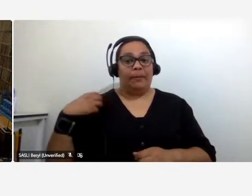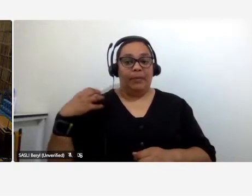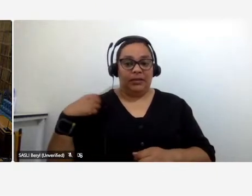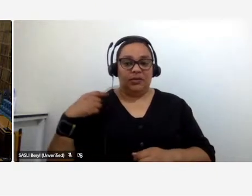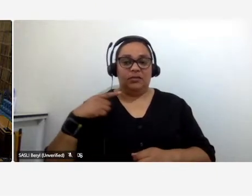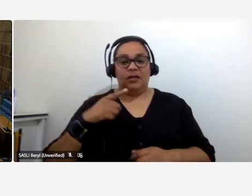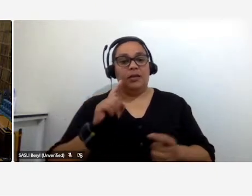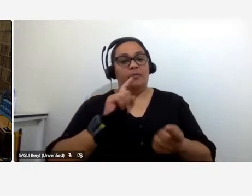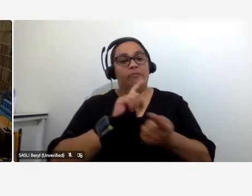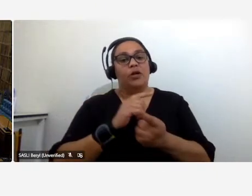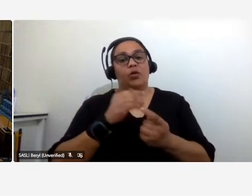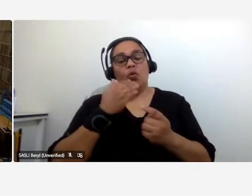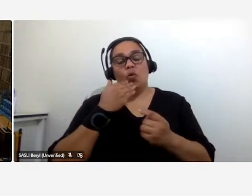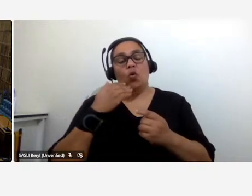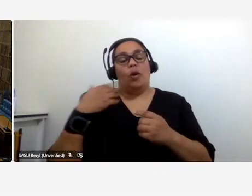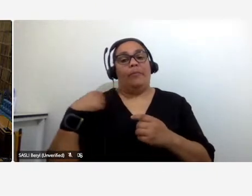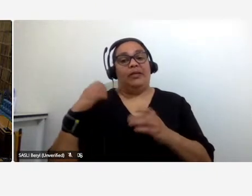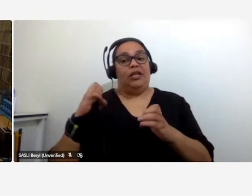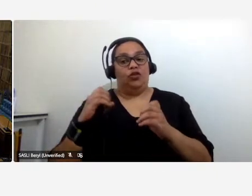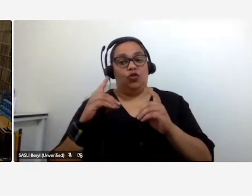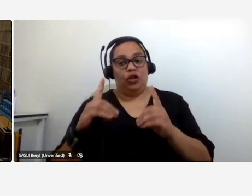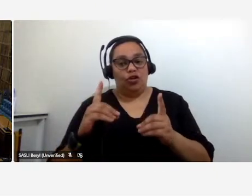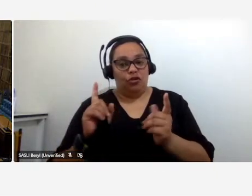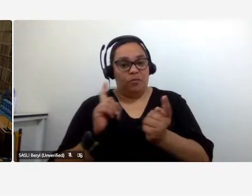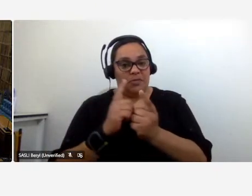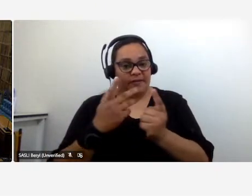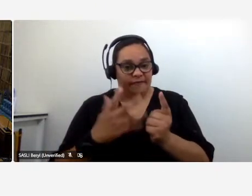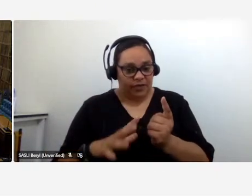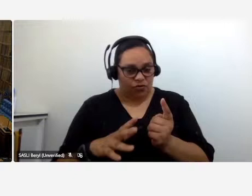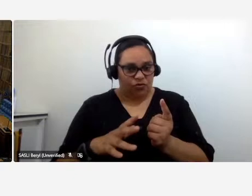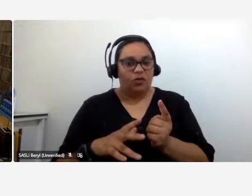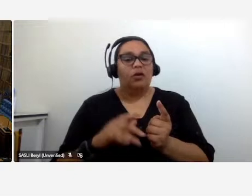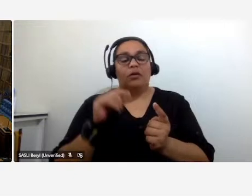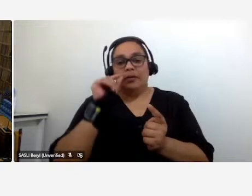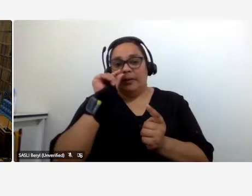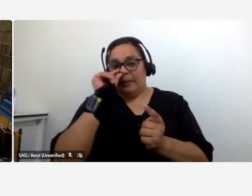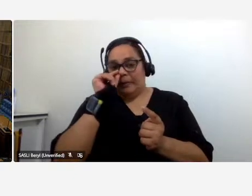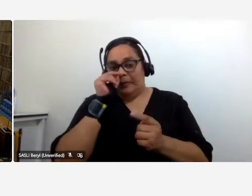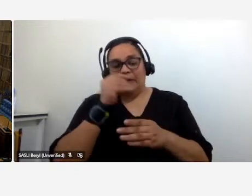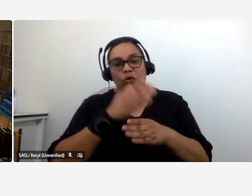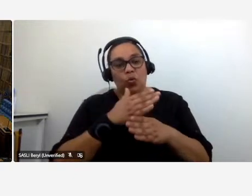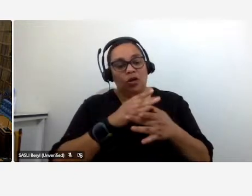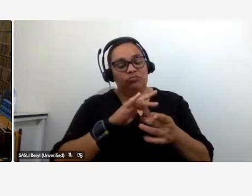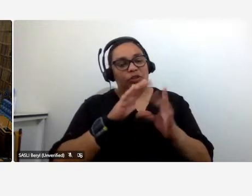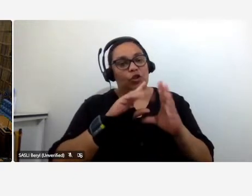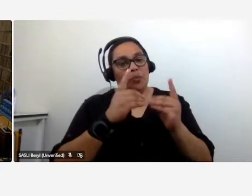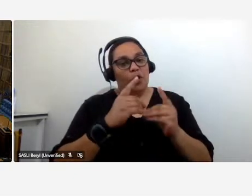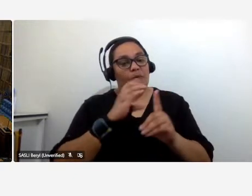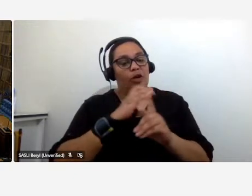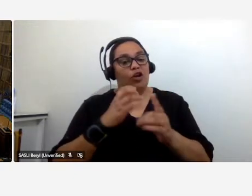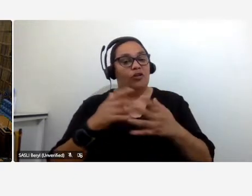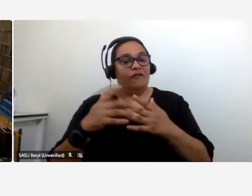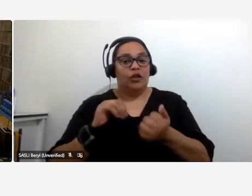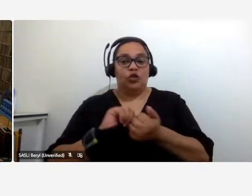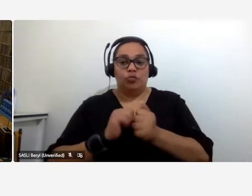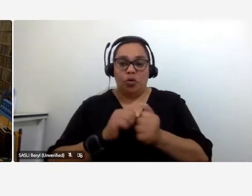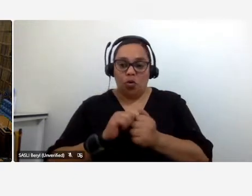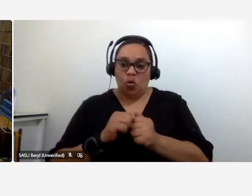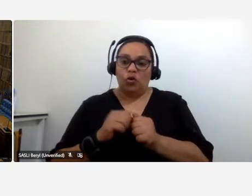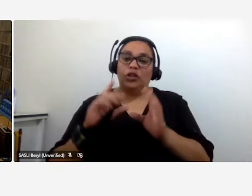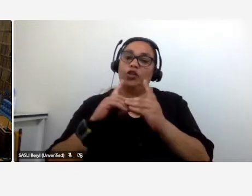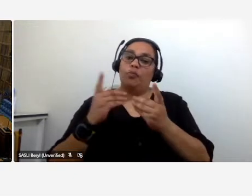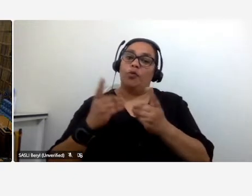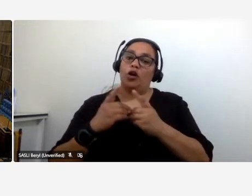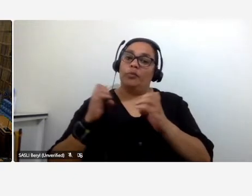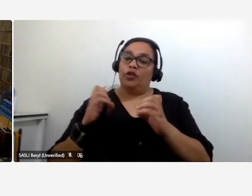has met with the Minister of Education, and collectively, the Department of Cultural Affairs and Sports and the